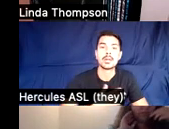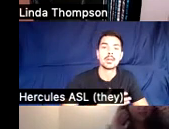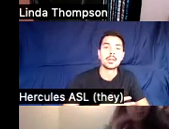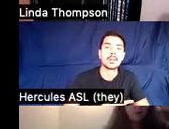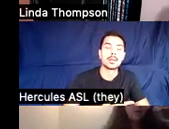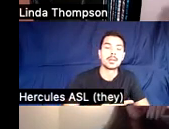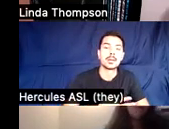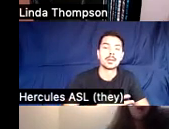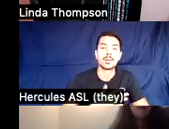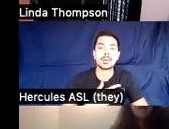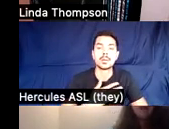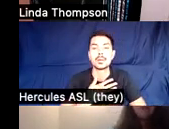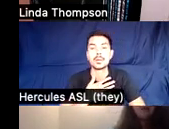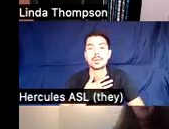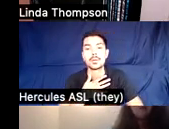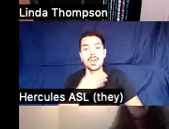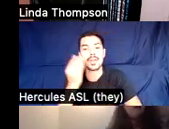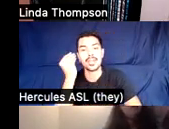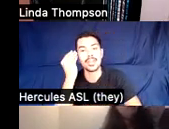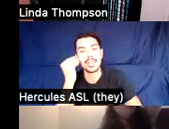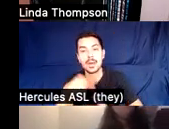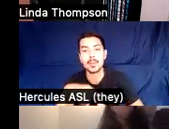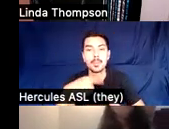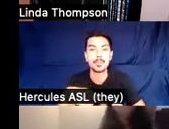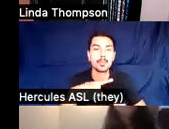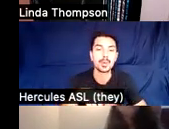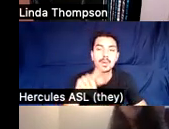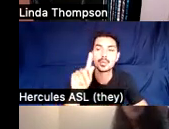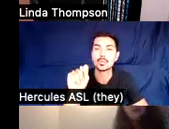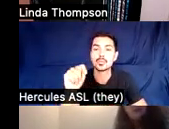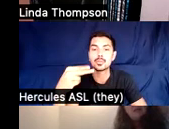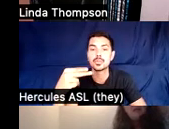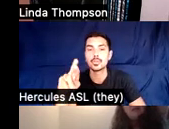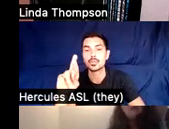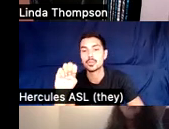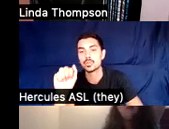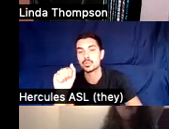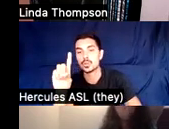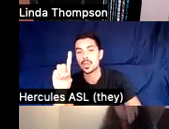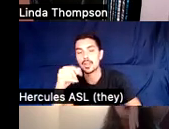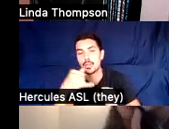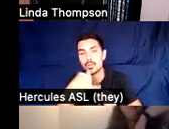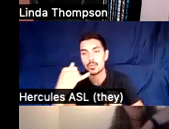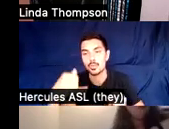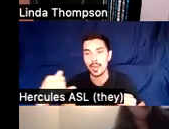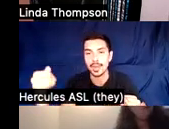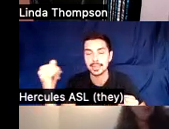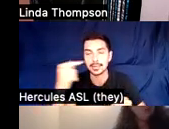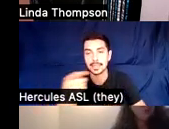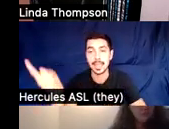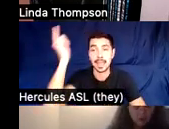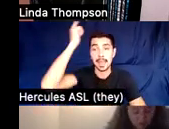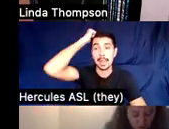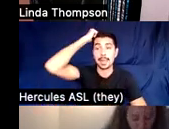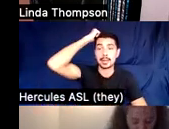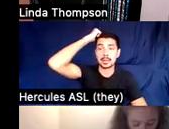You're thinking about a thread, like a thread that goes all the way out through the top of your head, all the way down through your